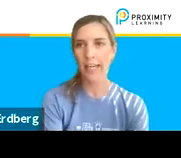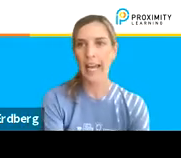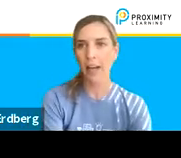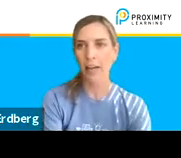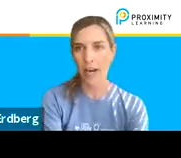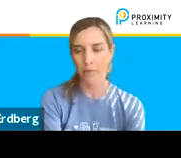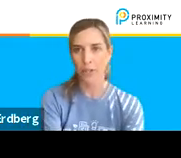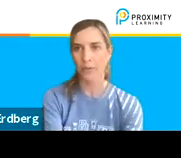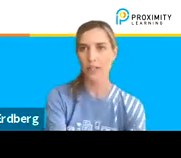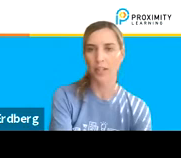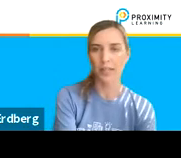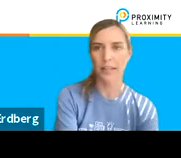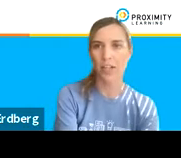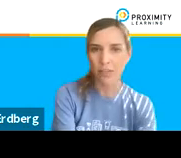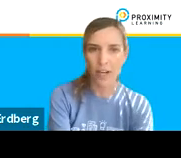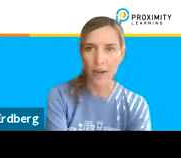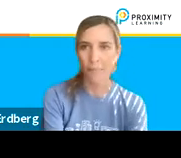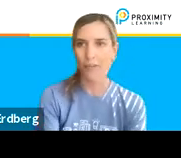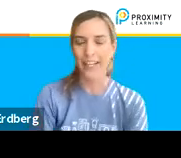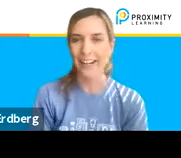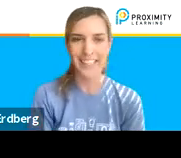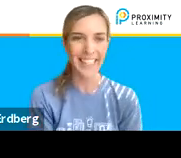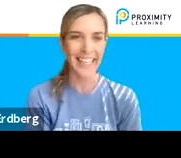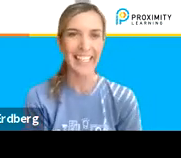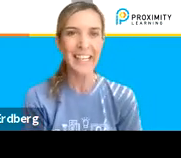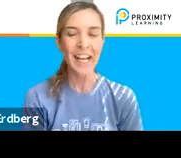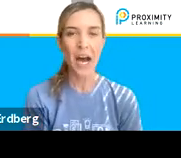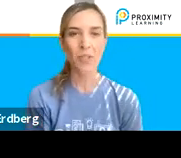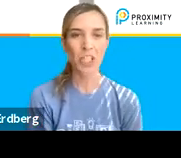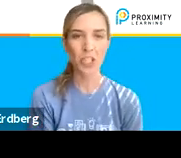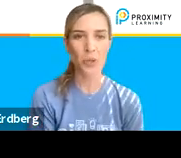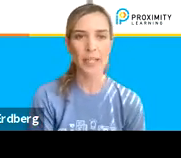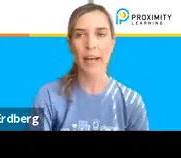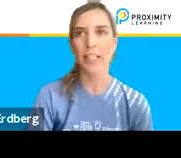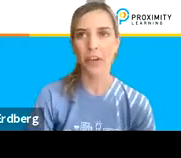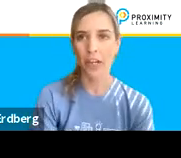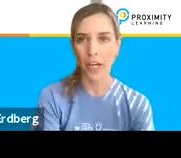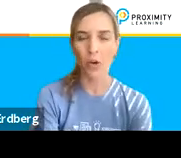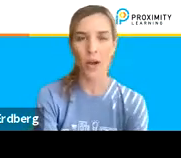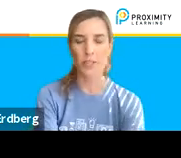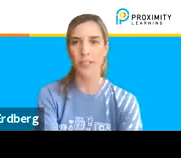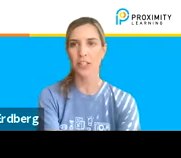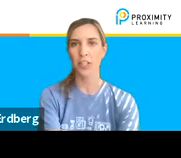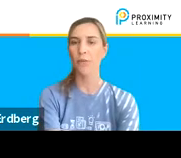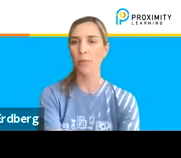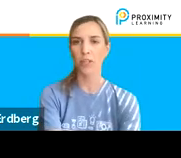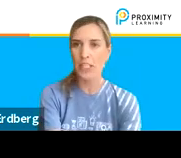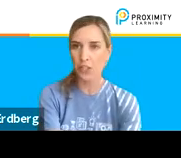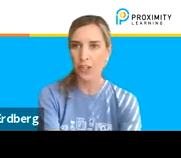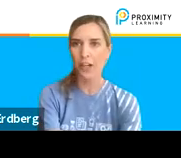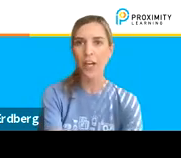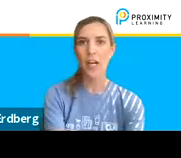Catherine Crabtree, who's on the call right now listening in. So she joined about a year ago. She was actually a